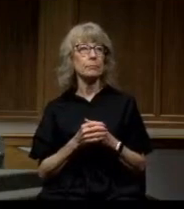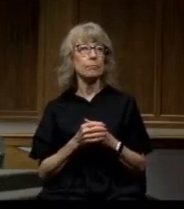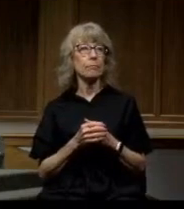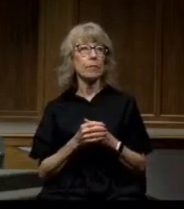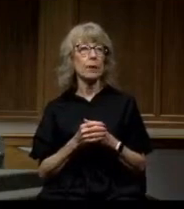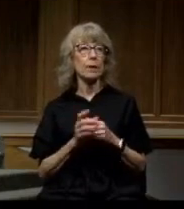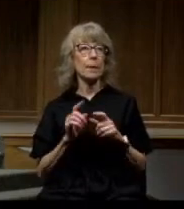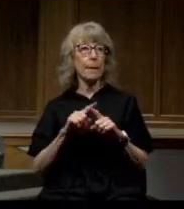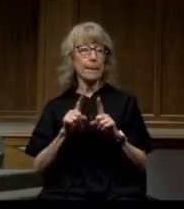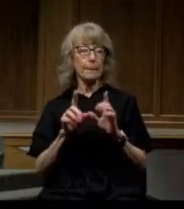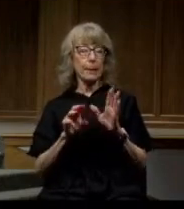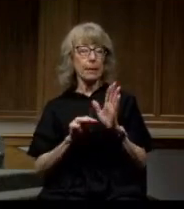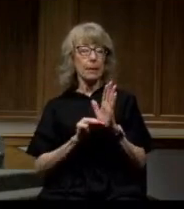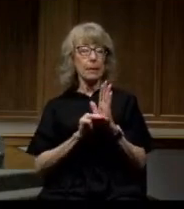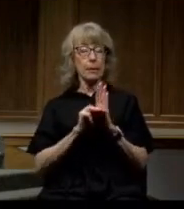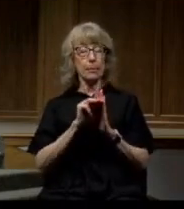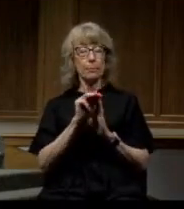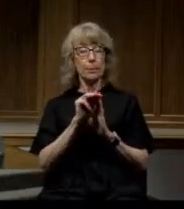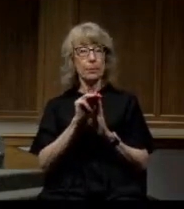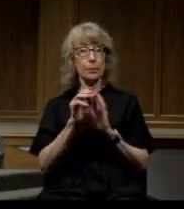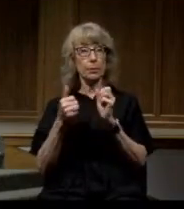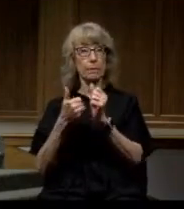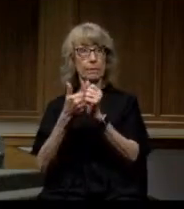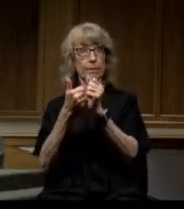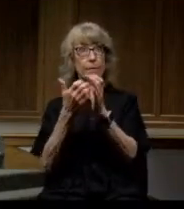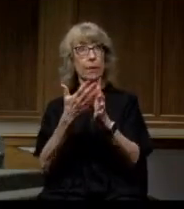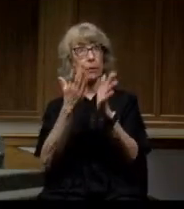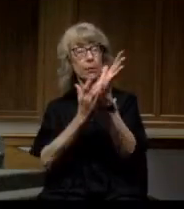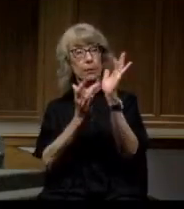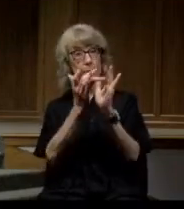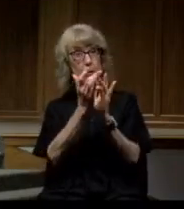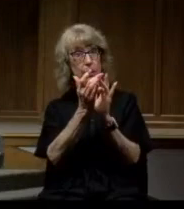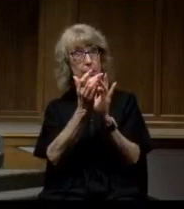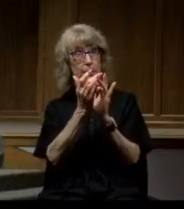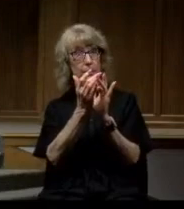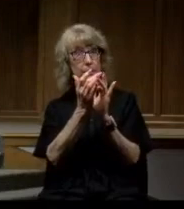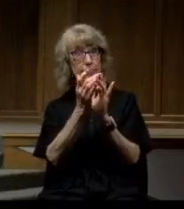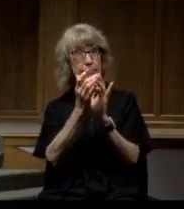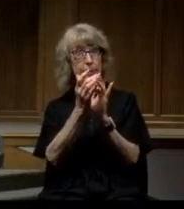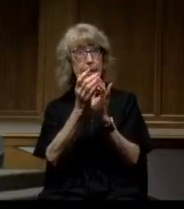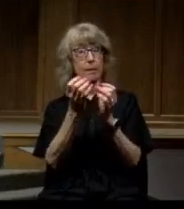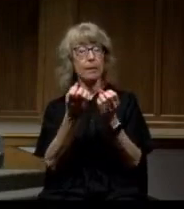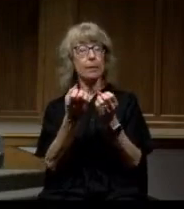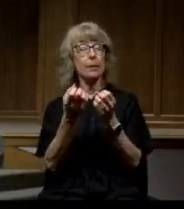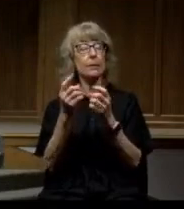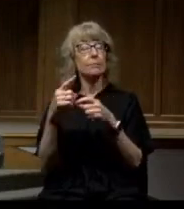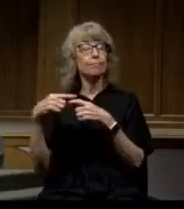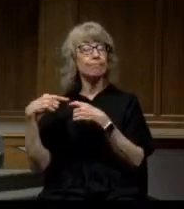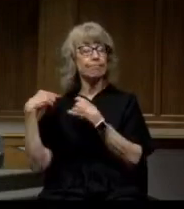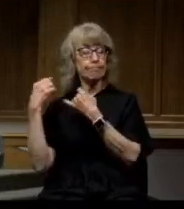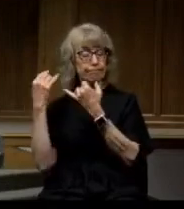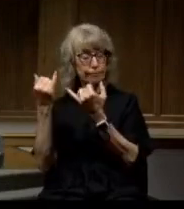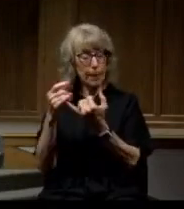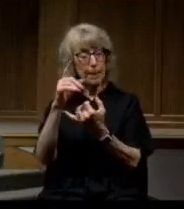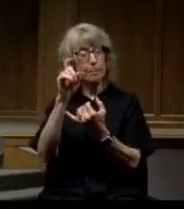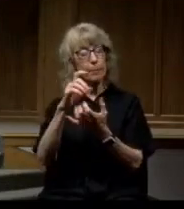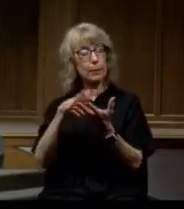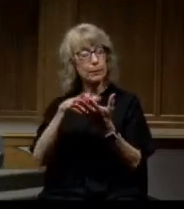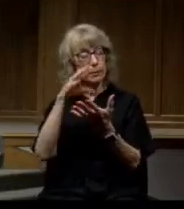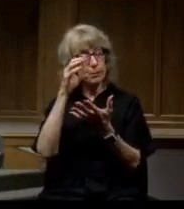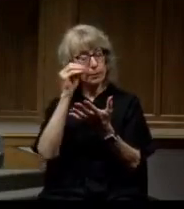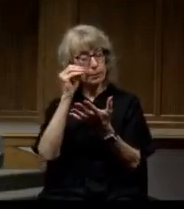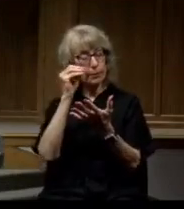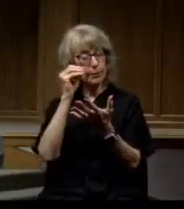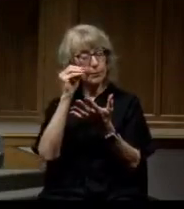But the mature disciple of Jesus, especially in these long middle years, must learn to